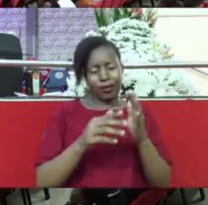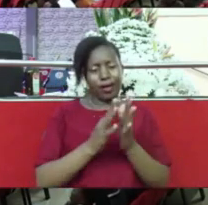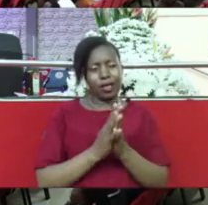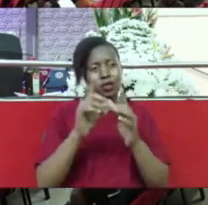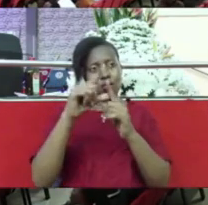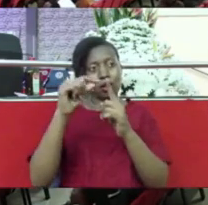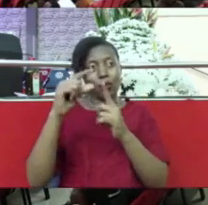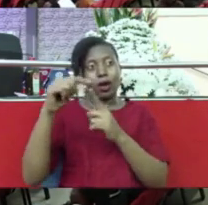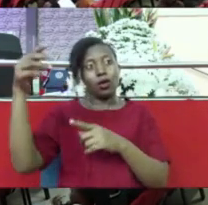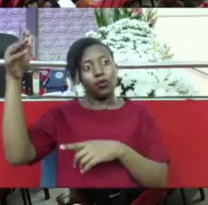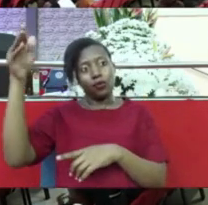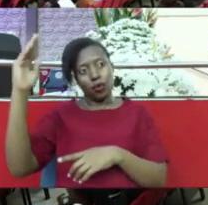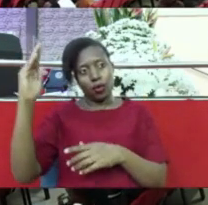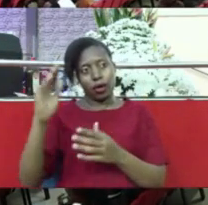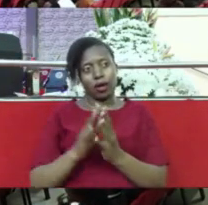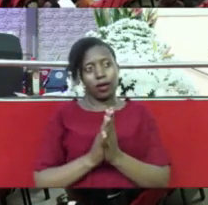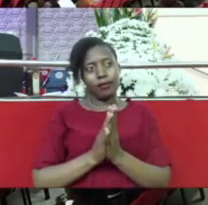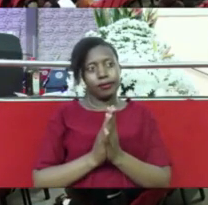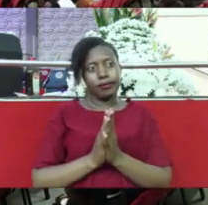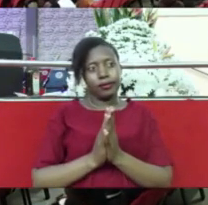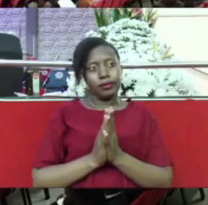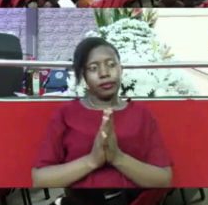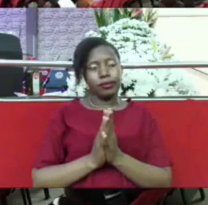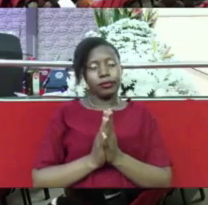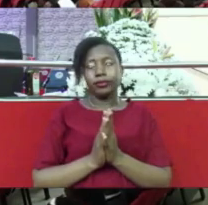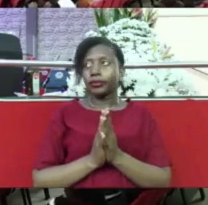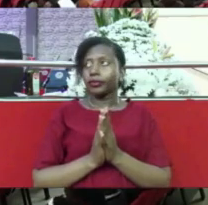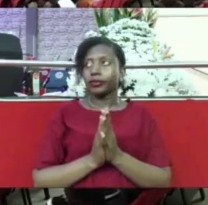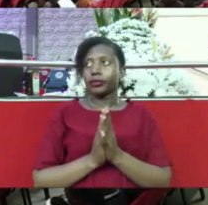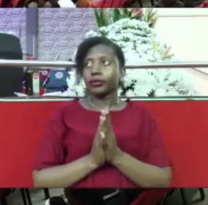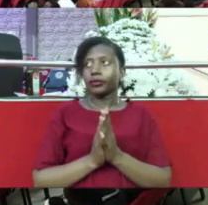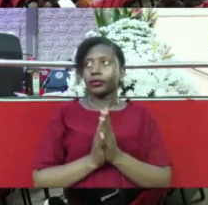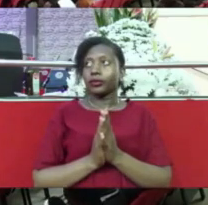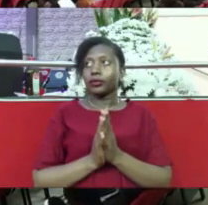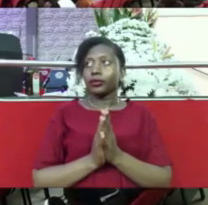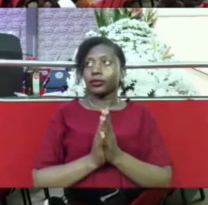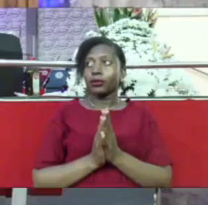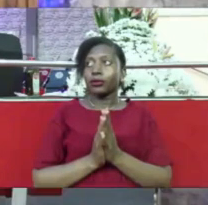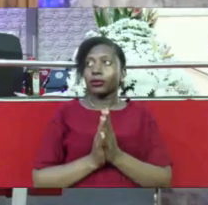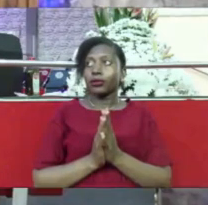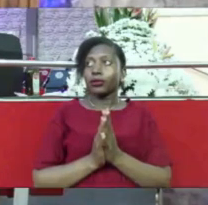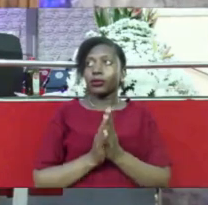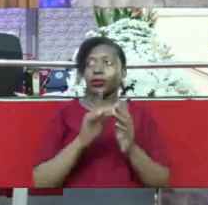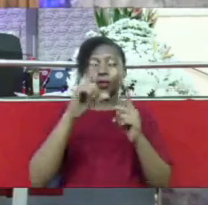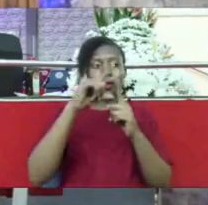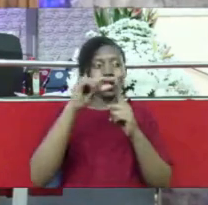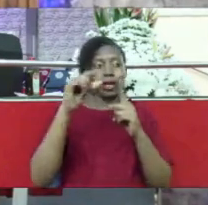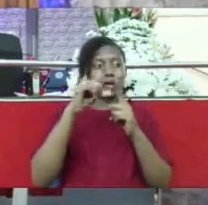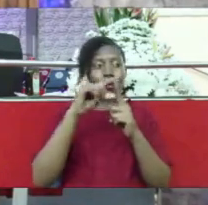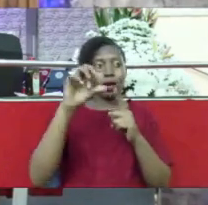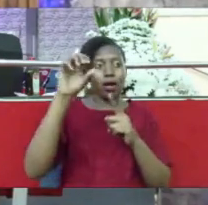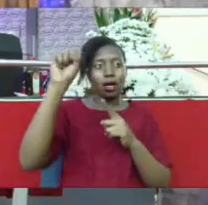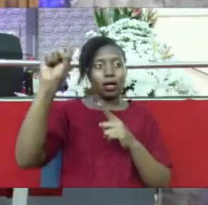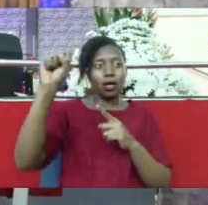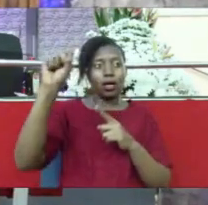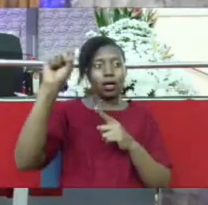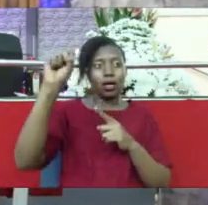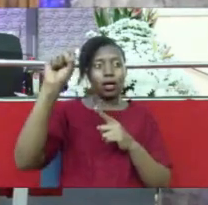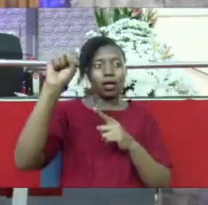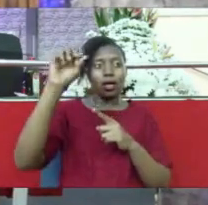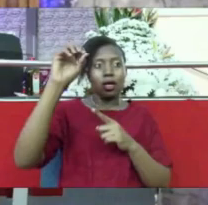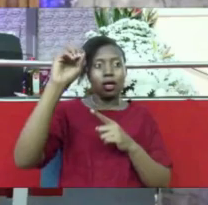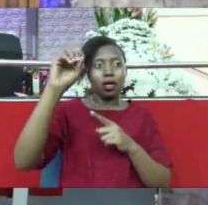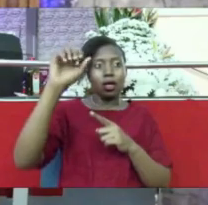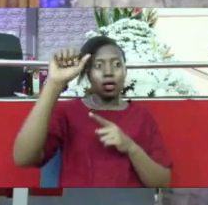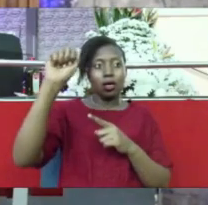in the presence of God. Kujiloesha kwenye uwepo wa Mungu. S will stand for spend time in God's word. Kuwa